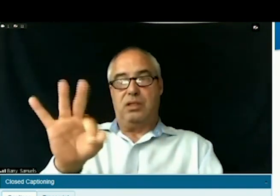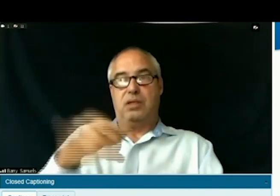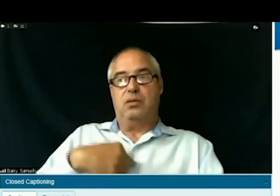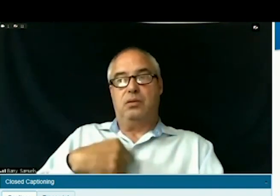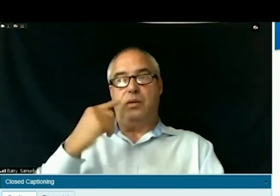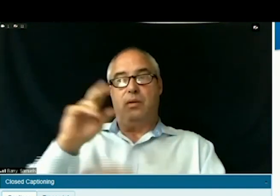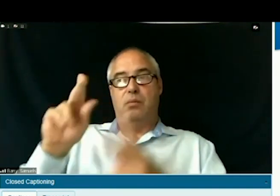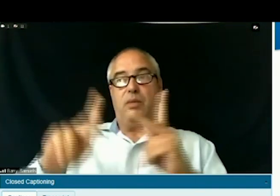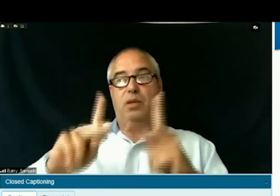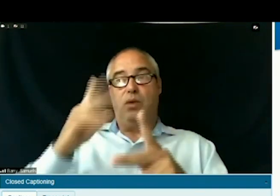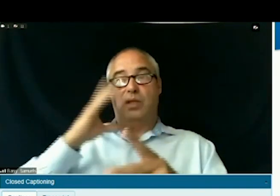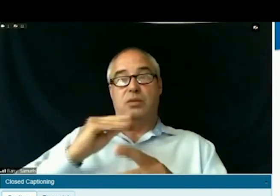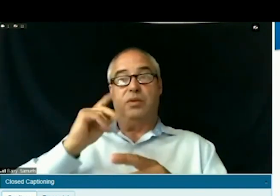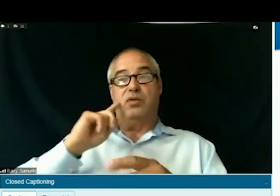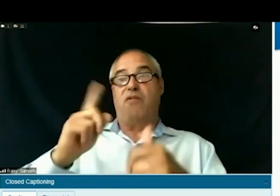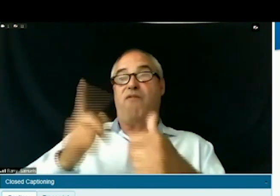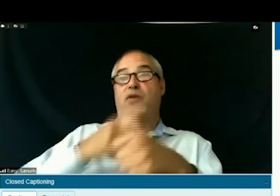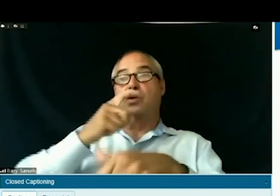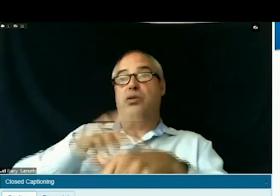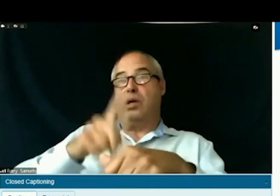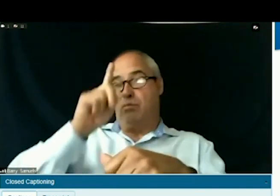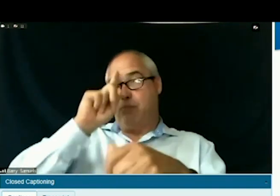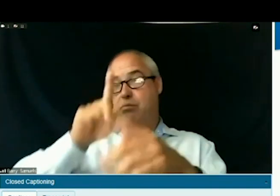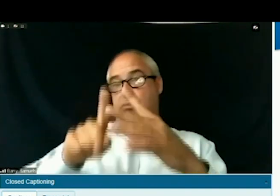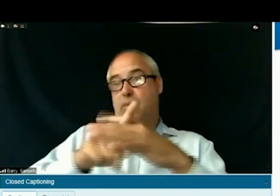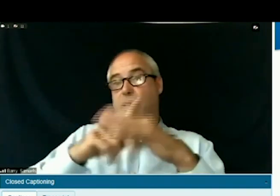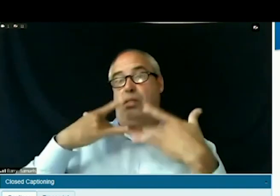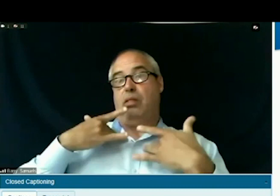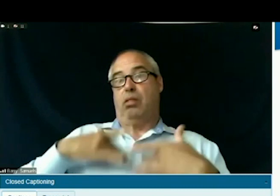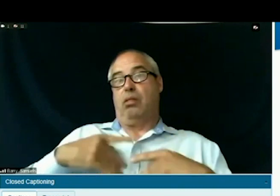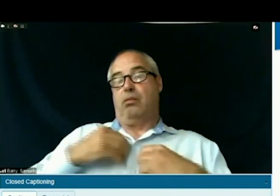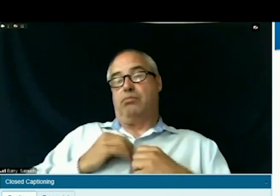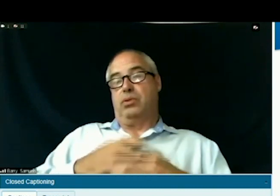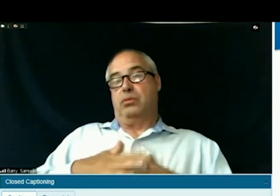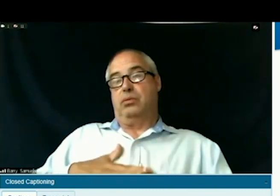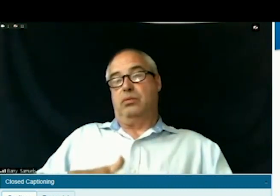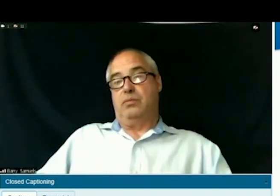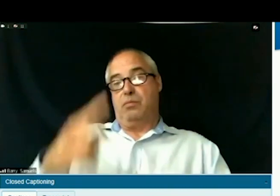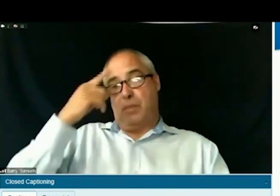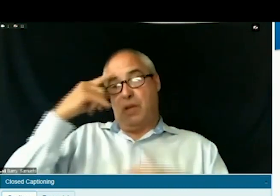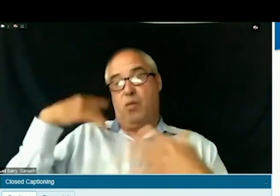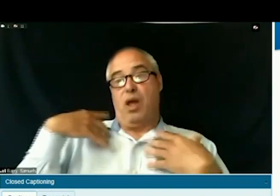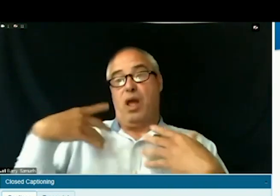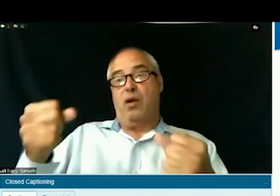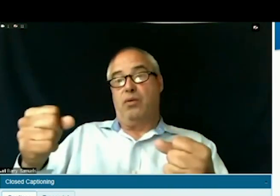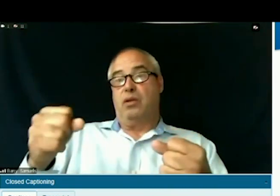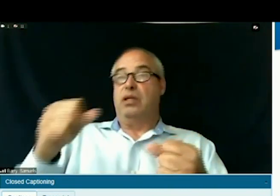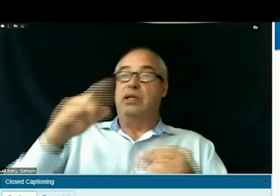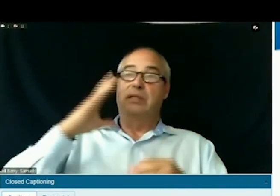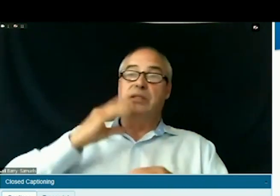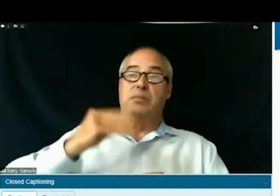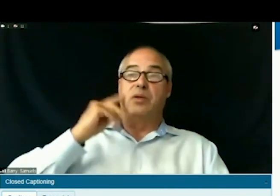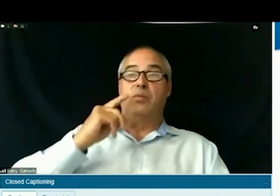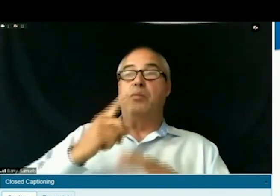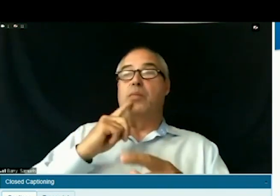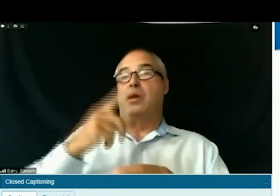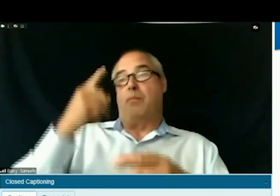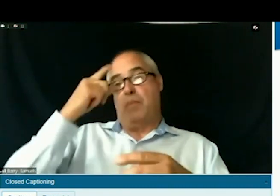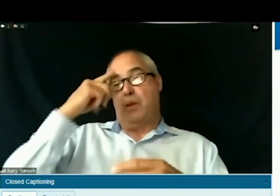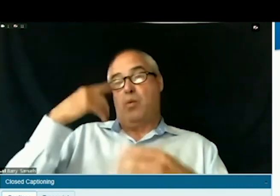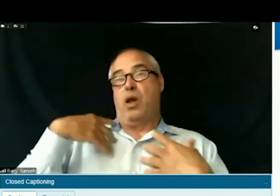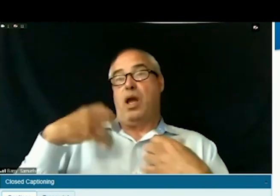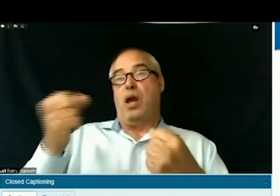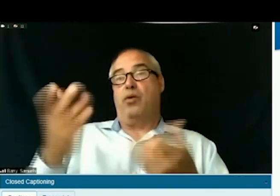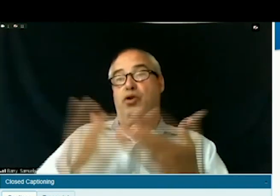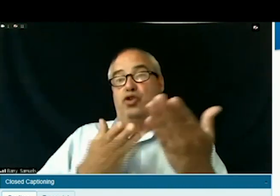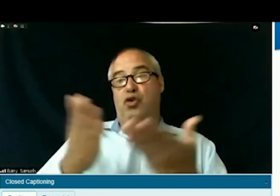the first time or mental health concern and starting to navigate not just the mental health experience, but mental health services. So